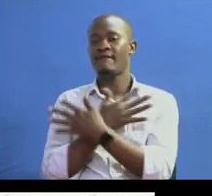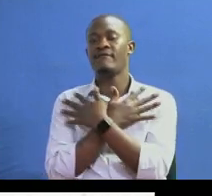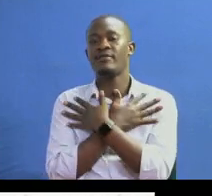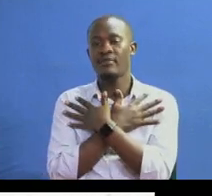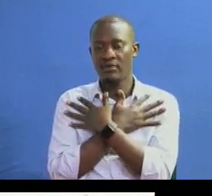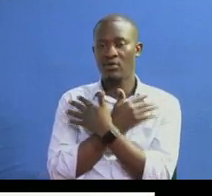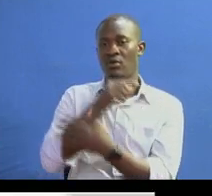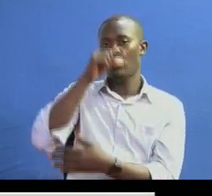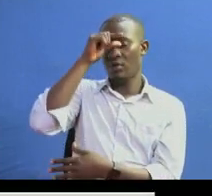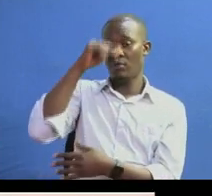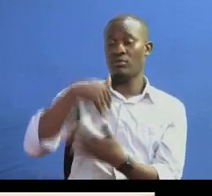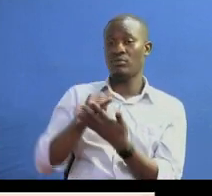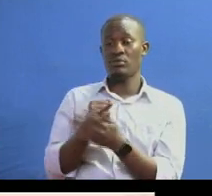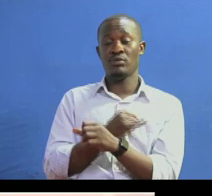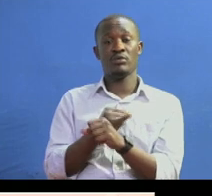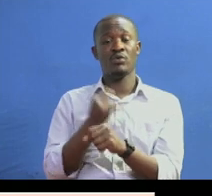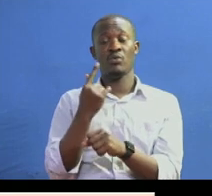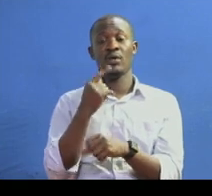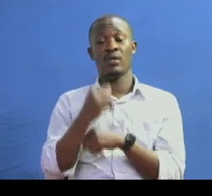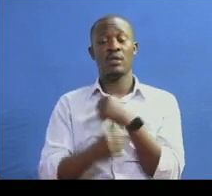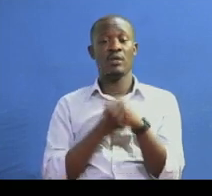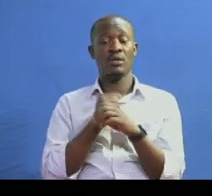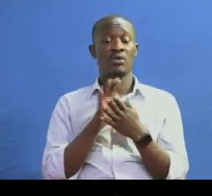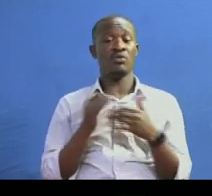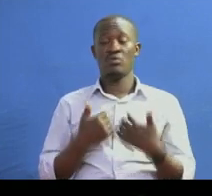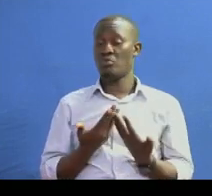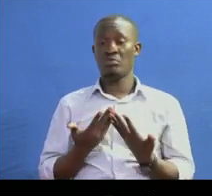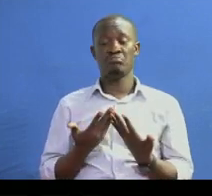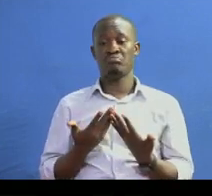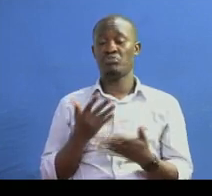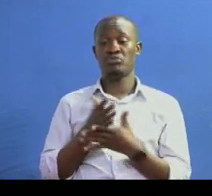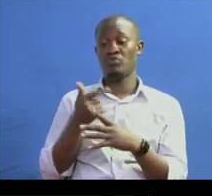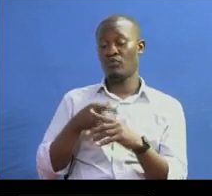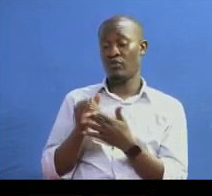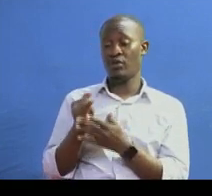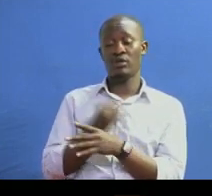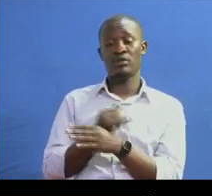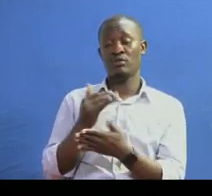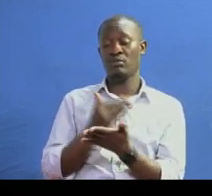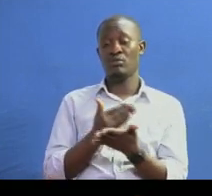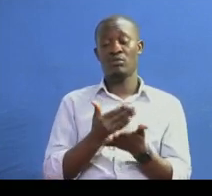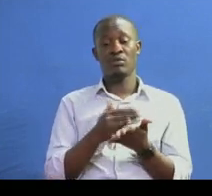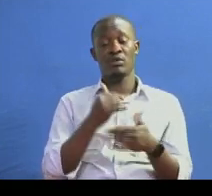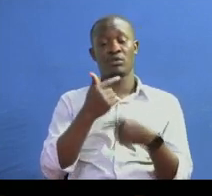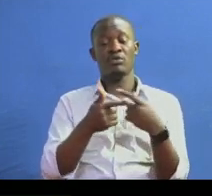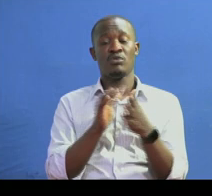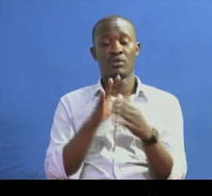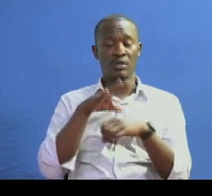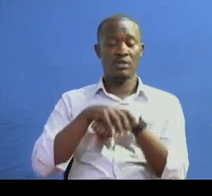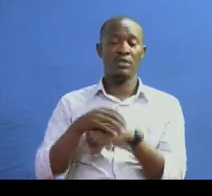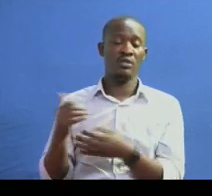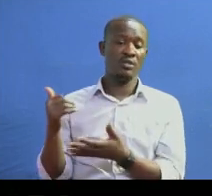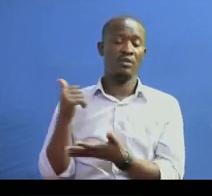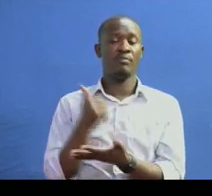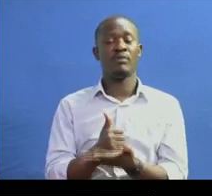are on these government internships, but 1 year later, you're no longer eligible for the internship program. And so you just go back and get unemployed. I